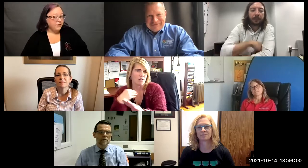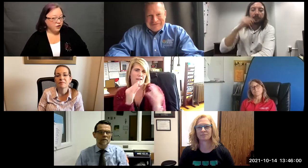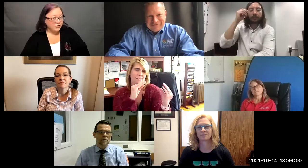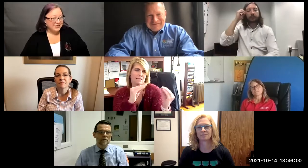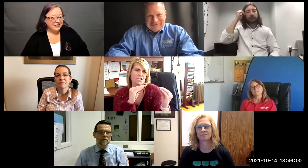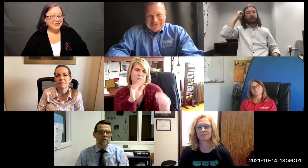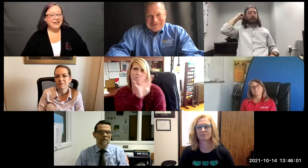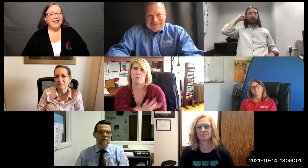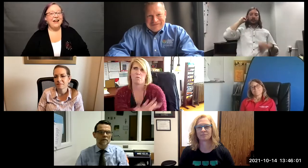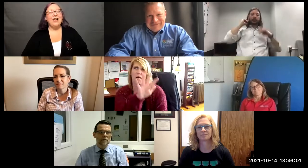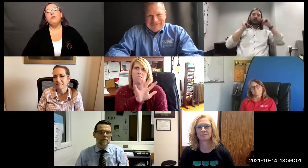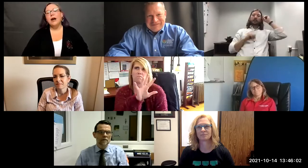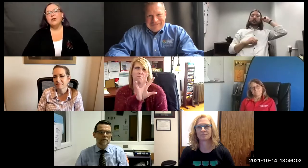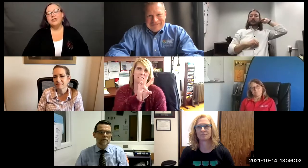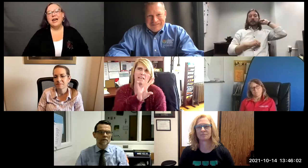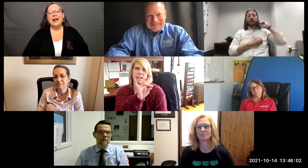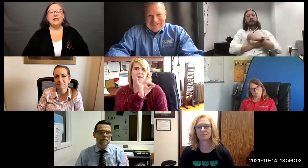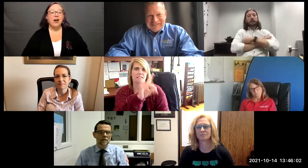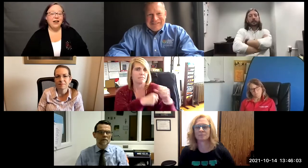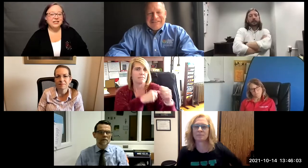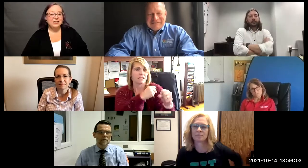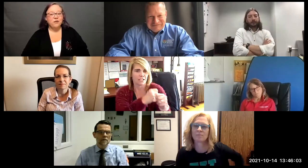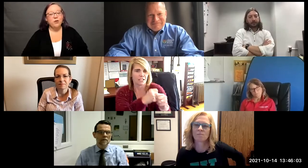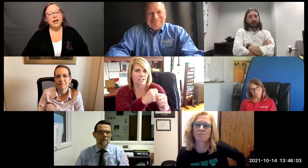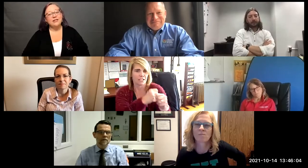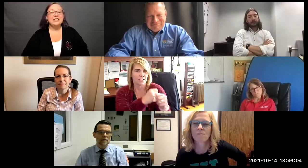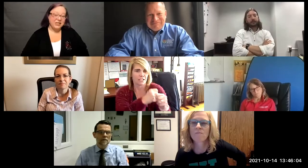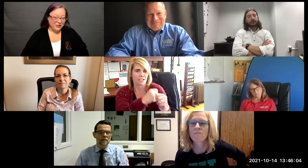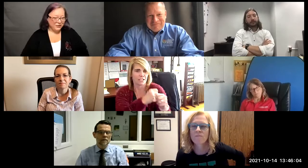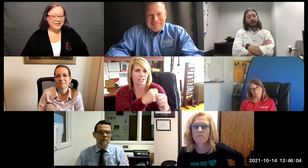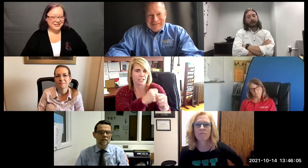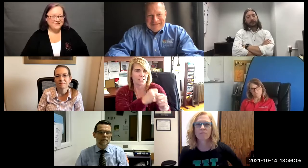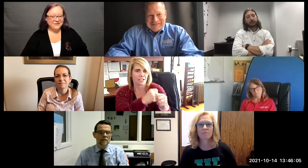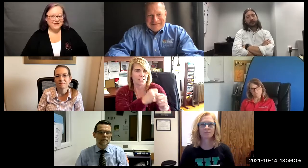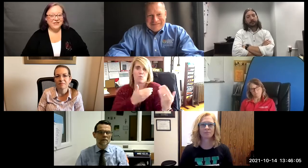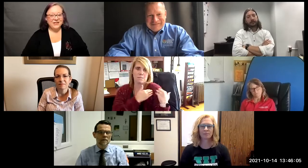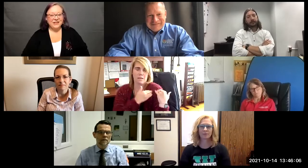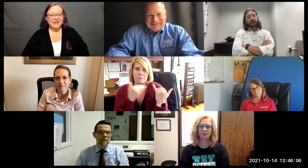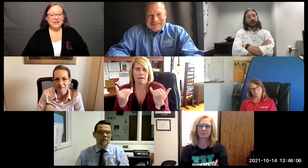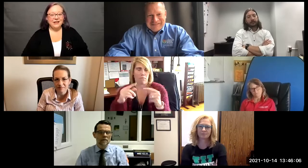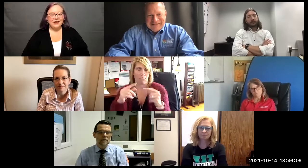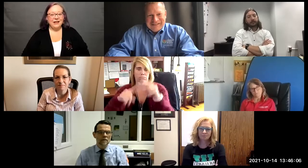12 years. And prior to that, I taught for around 7 years.